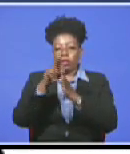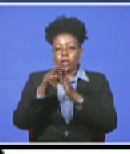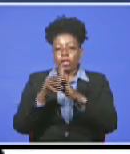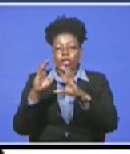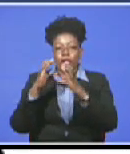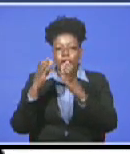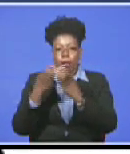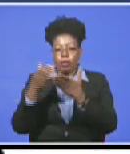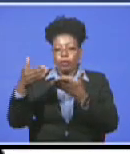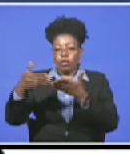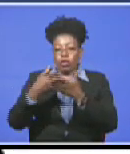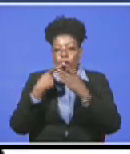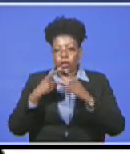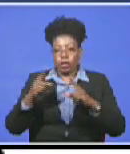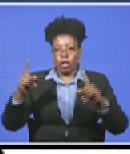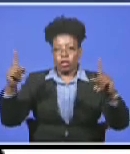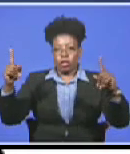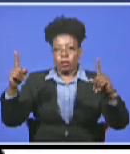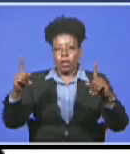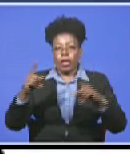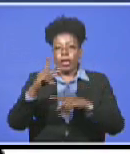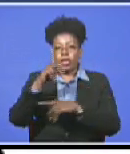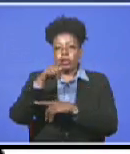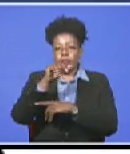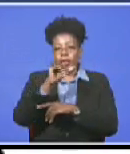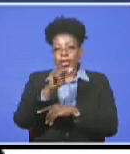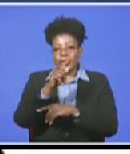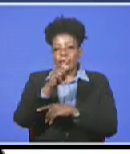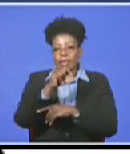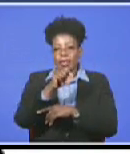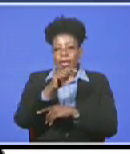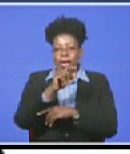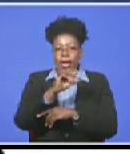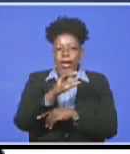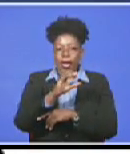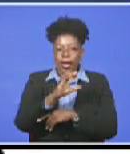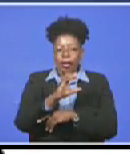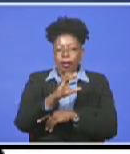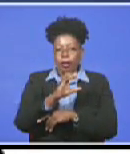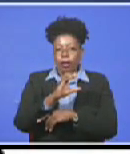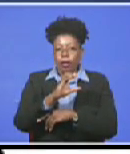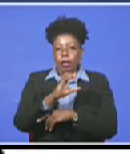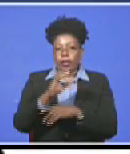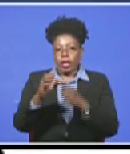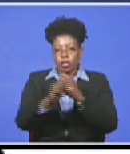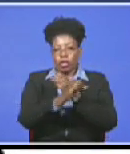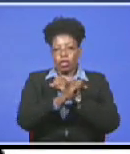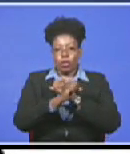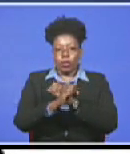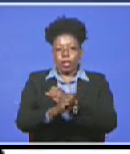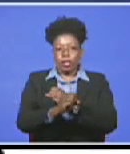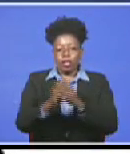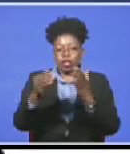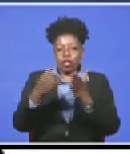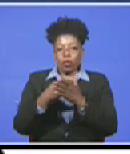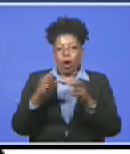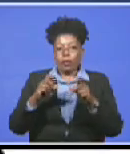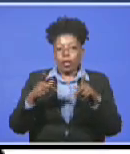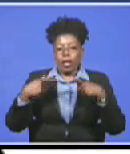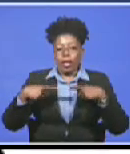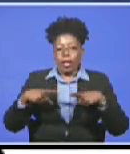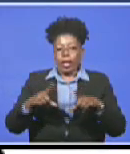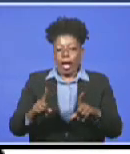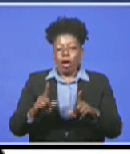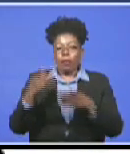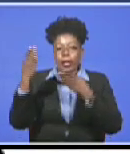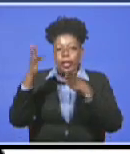company for this latest announcement is Playtech, according to Hilary DeVoe, chairman of Investar Securities. The new opportunity allows